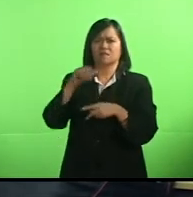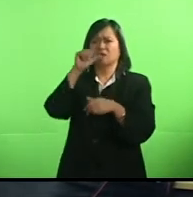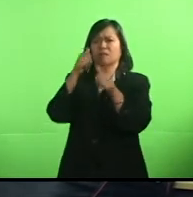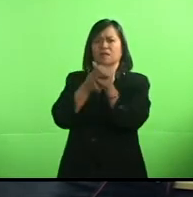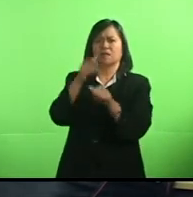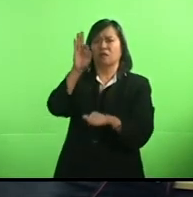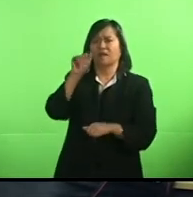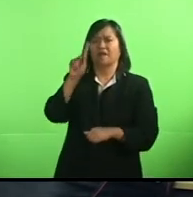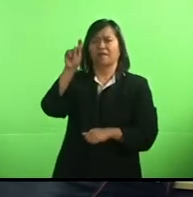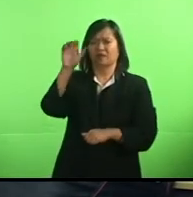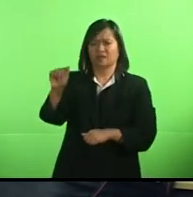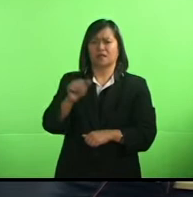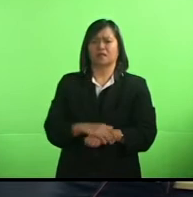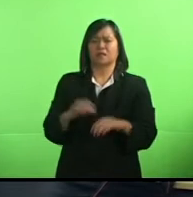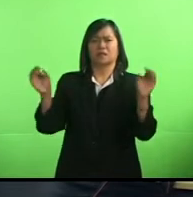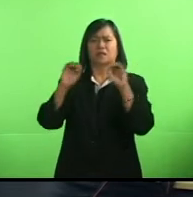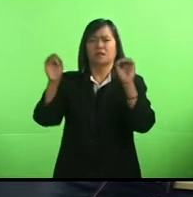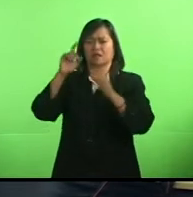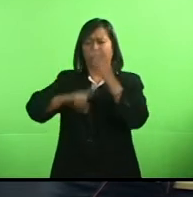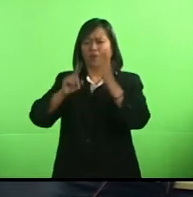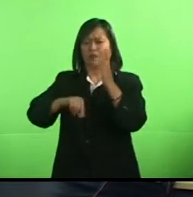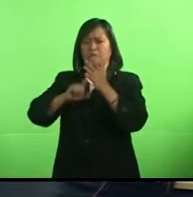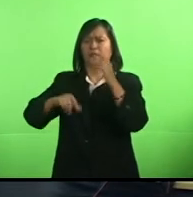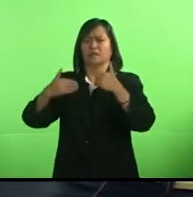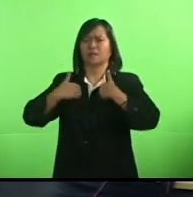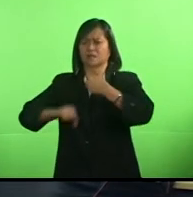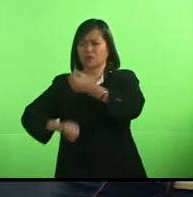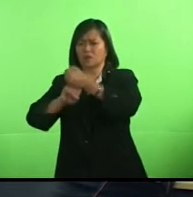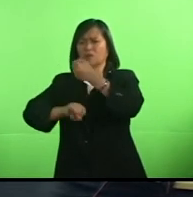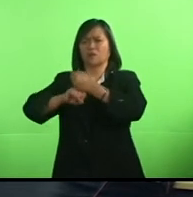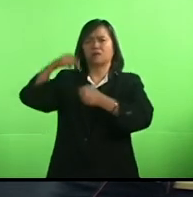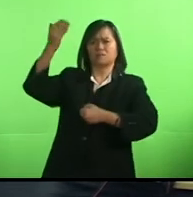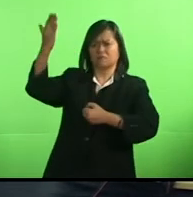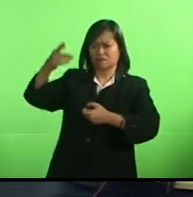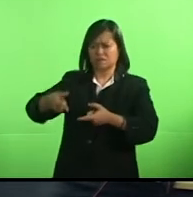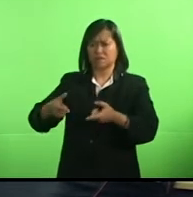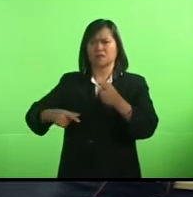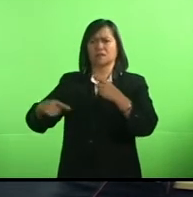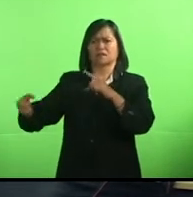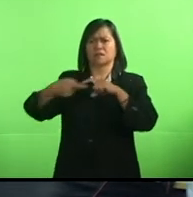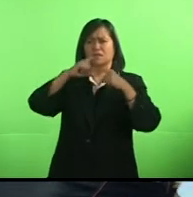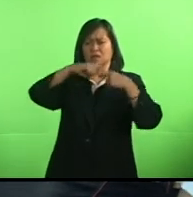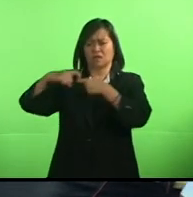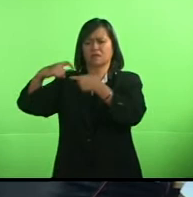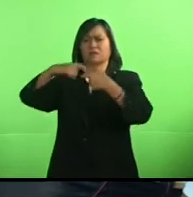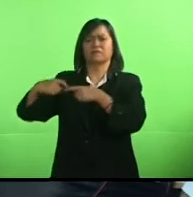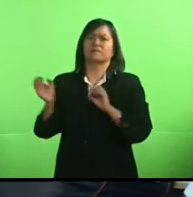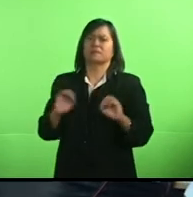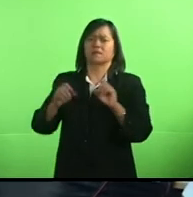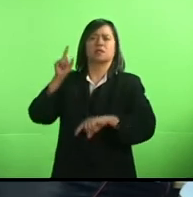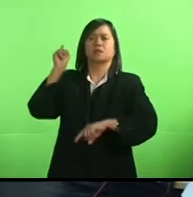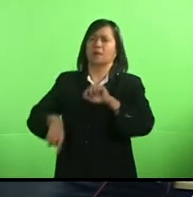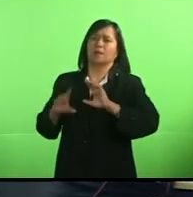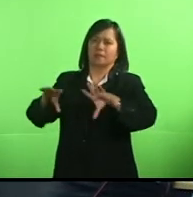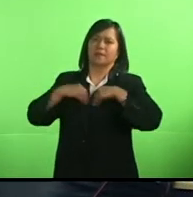factual and not substantiated. Dia tak ada sokongan hujah. Okay, jadi kita tak boleh terima lah.